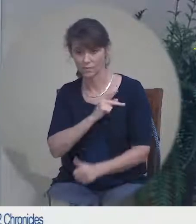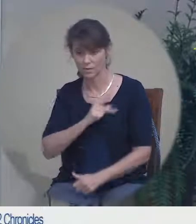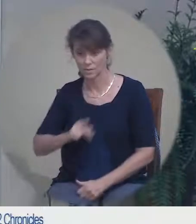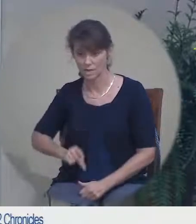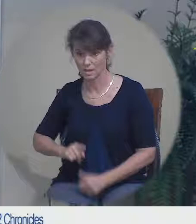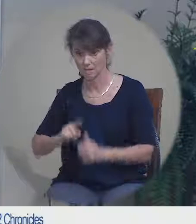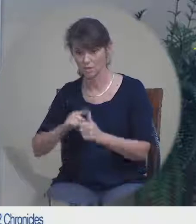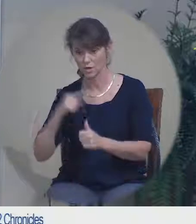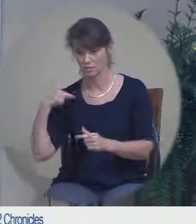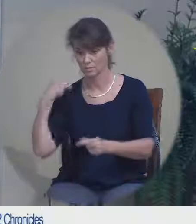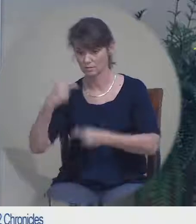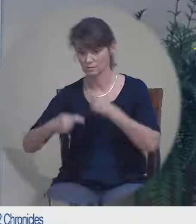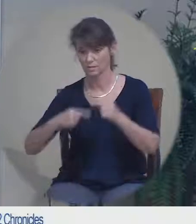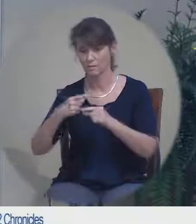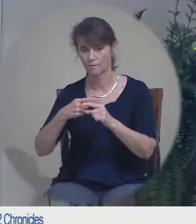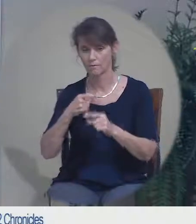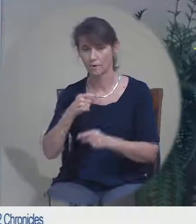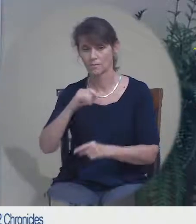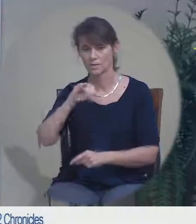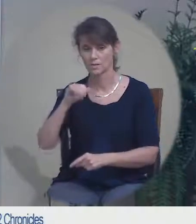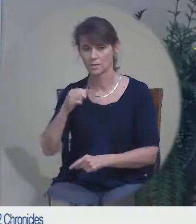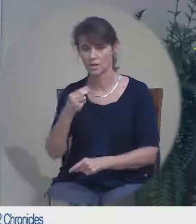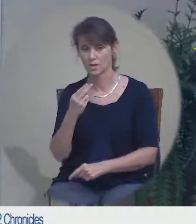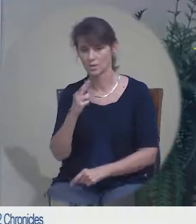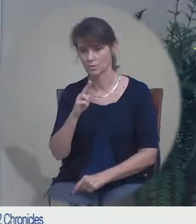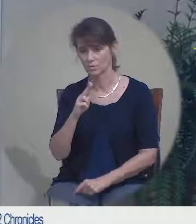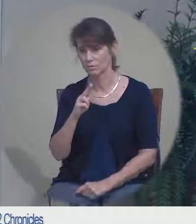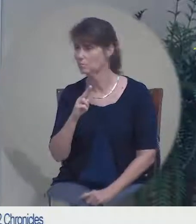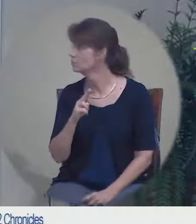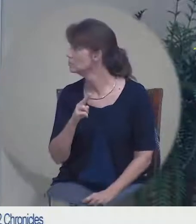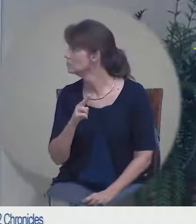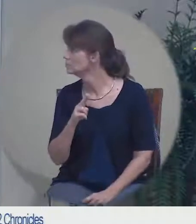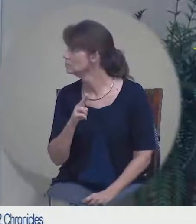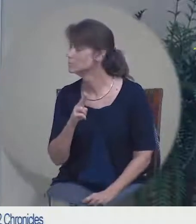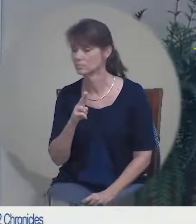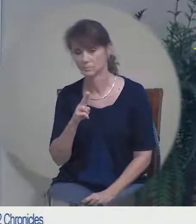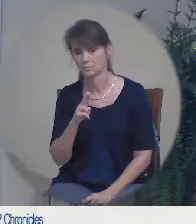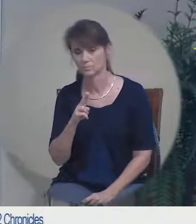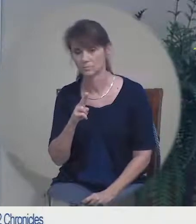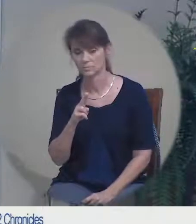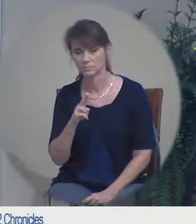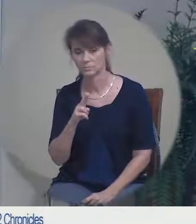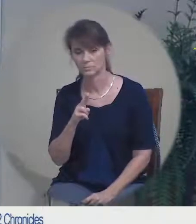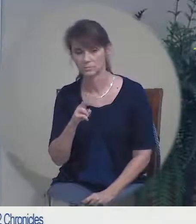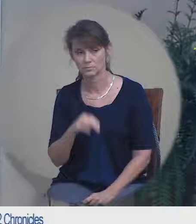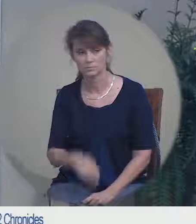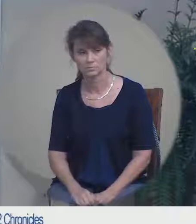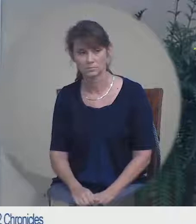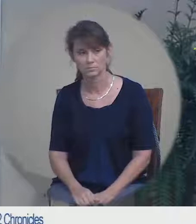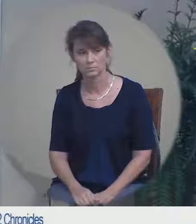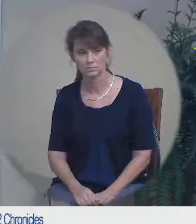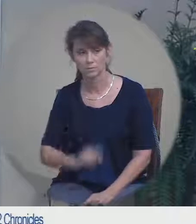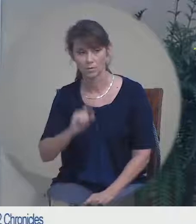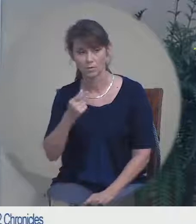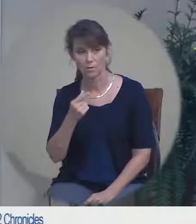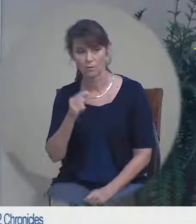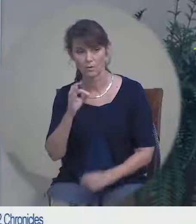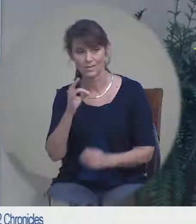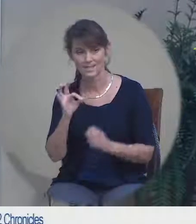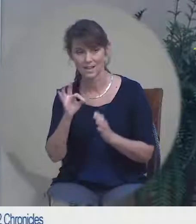Jehu. Anybody got anything that they'd like to throw in here on these first 9 verses? Anything that stands out to